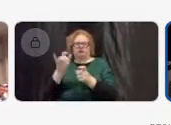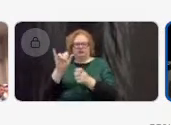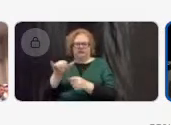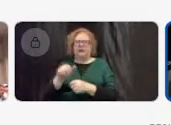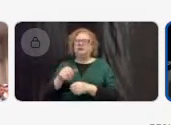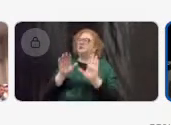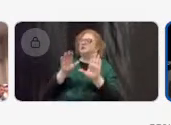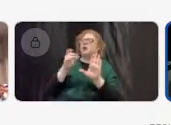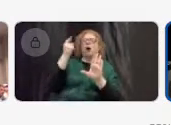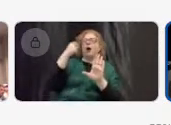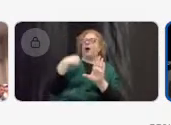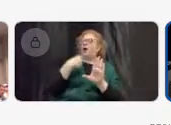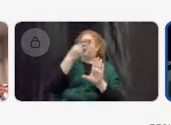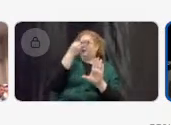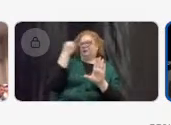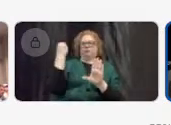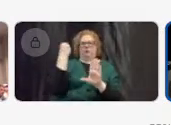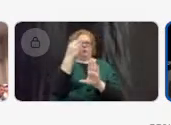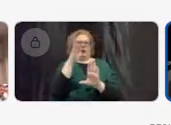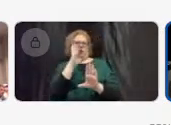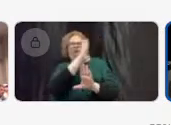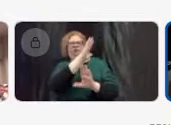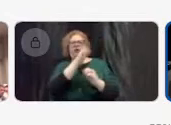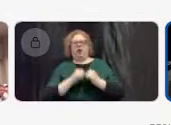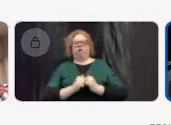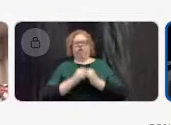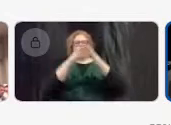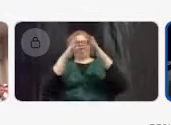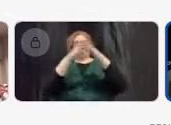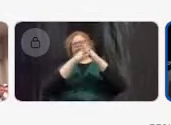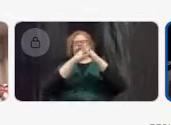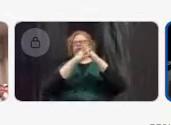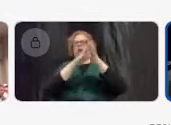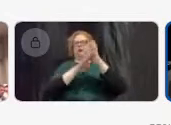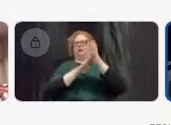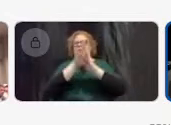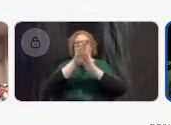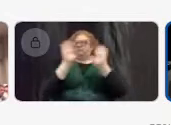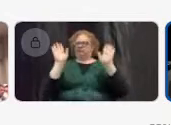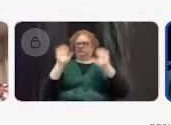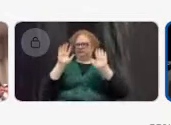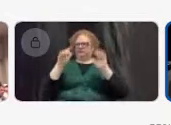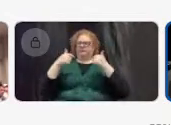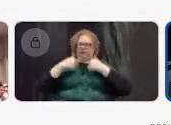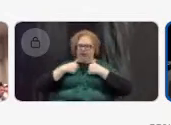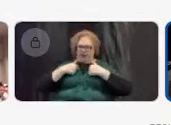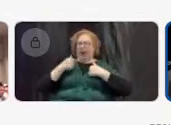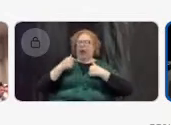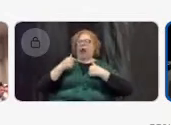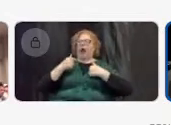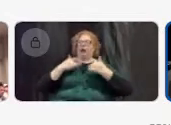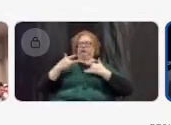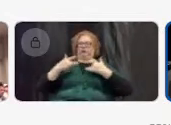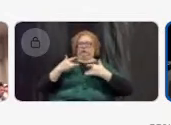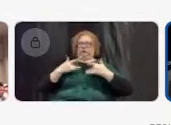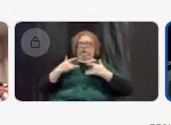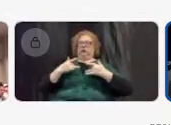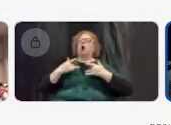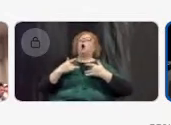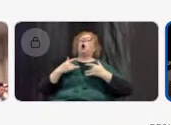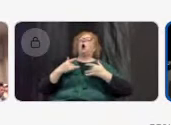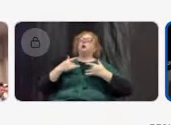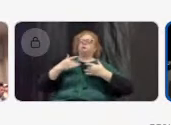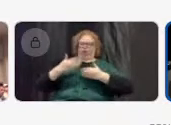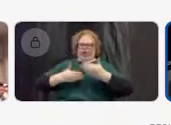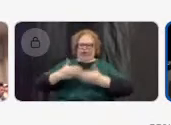development. I care about the process. And the reason I do is I don't want to get down the line, you ask about liability, I don't want to get down the line